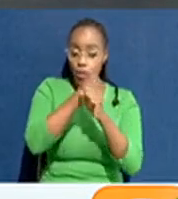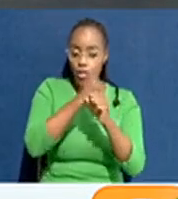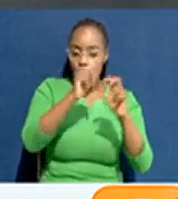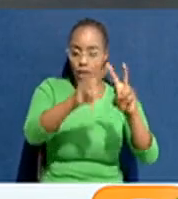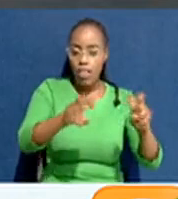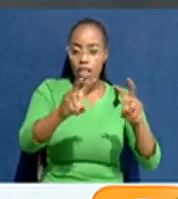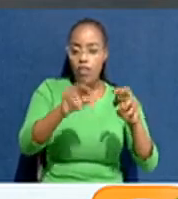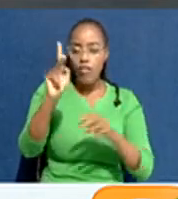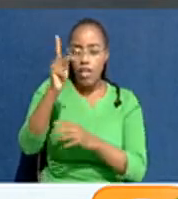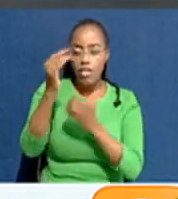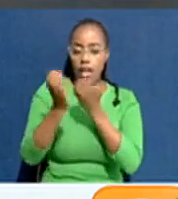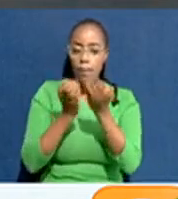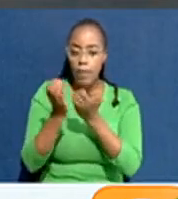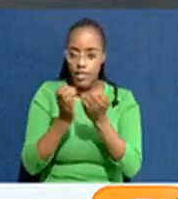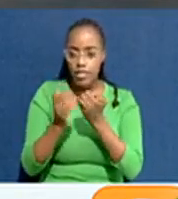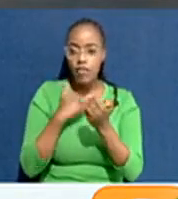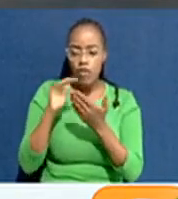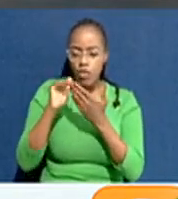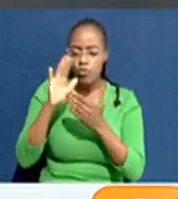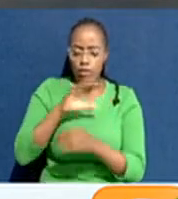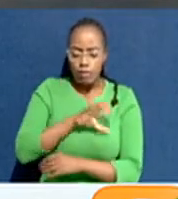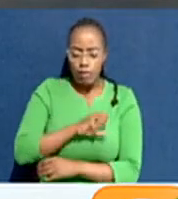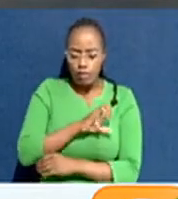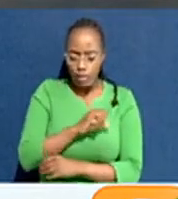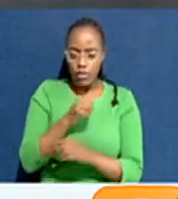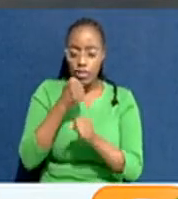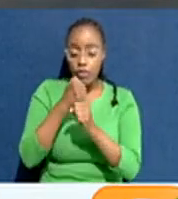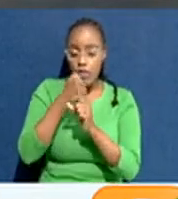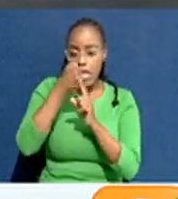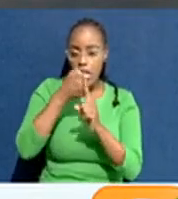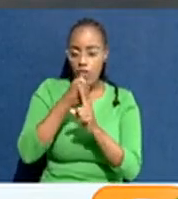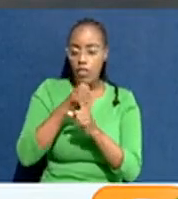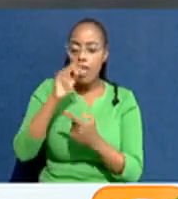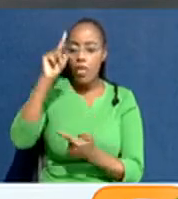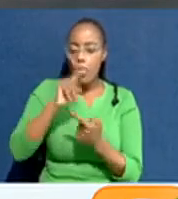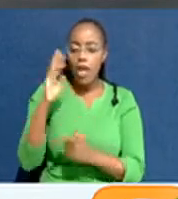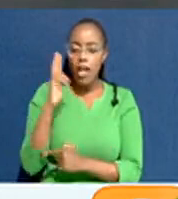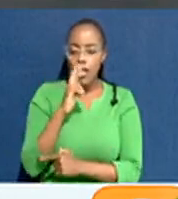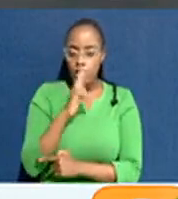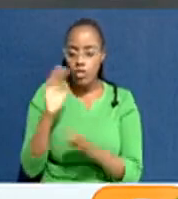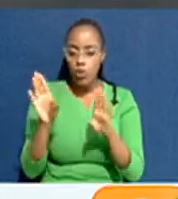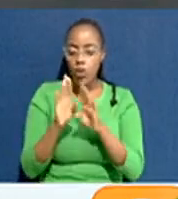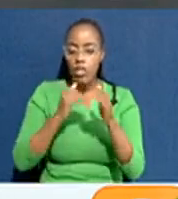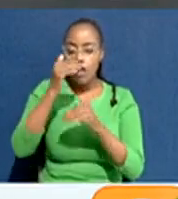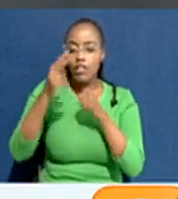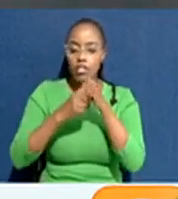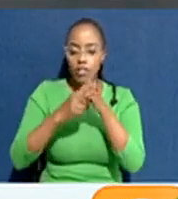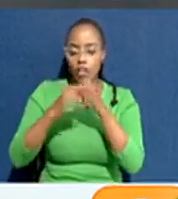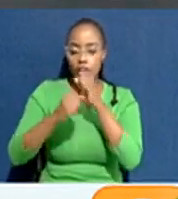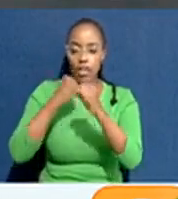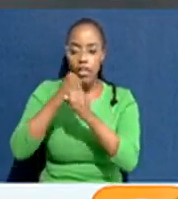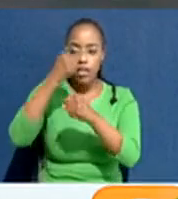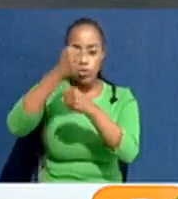revealed that Kenyan businesses are the most resilient, with the least risk of closing shop after 7 years of operation.